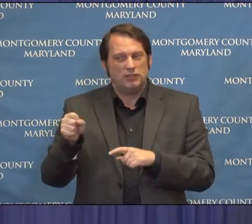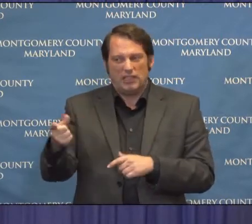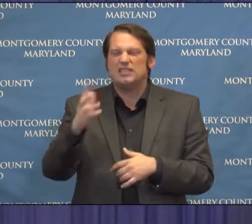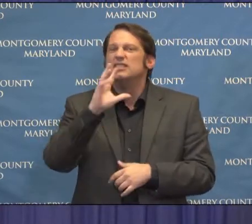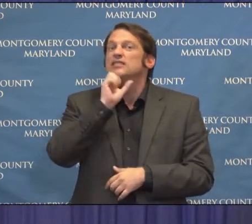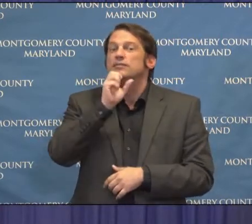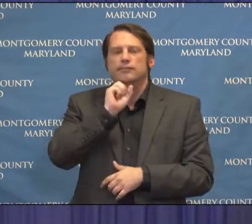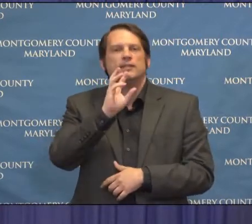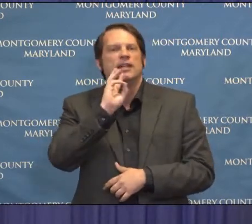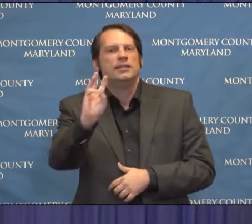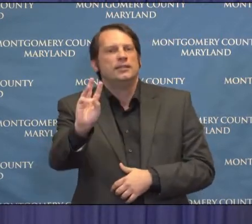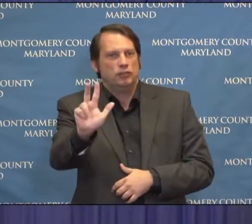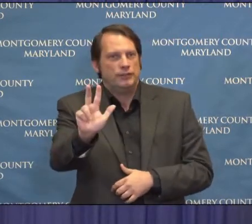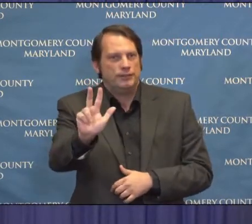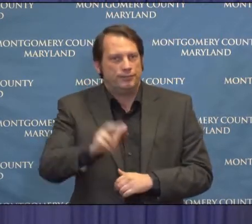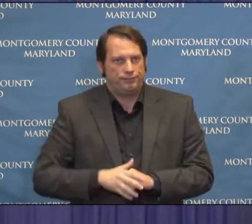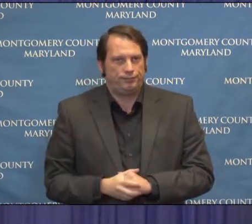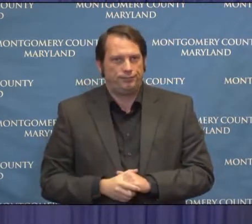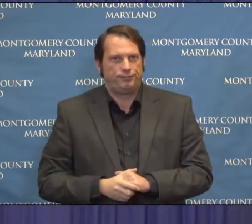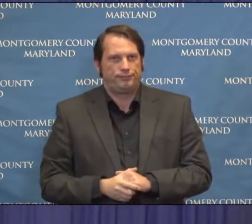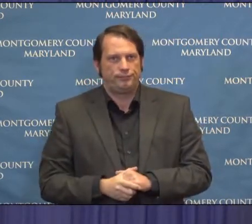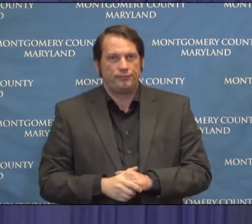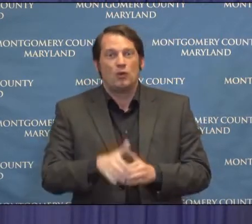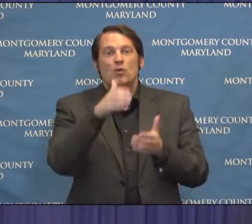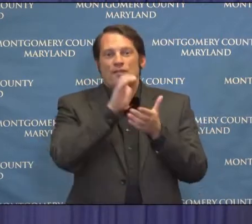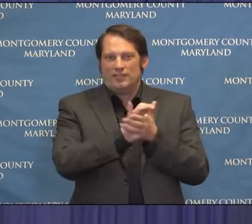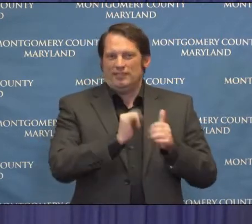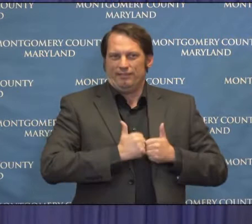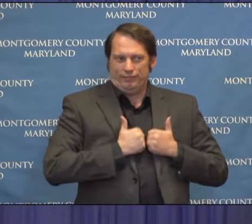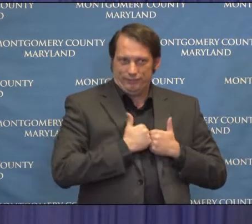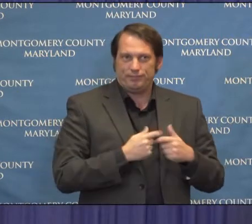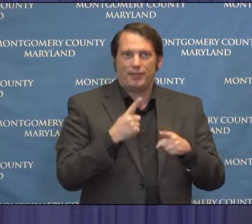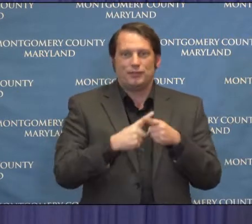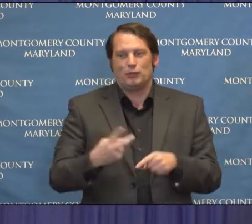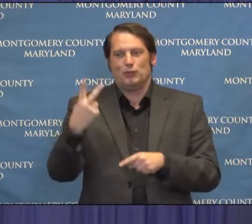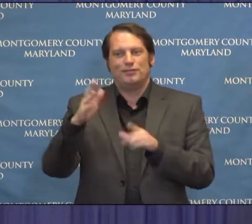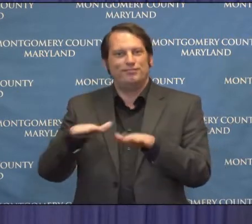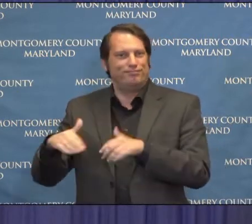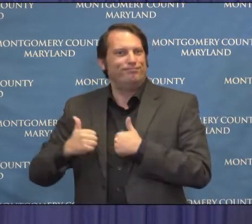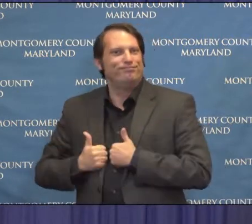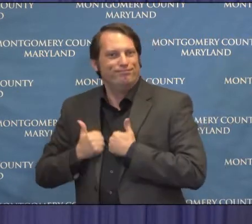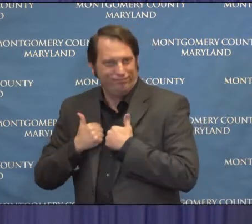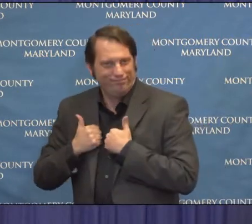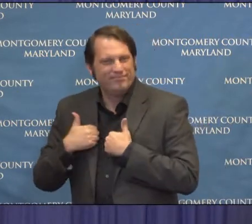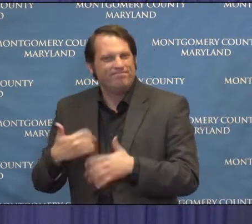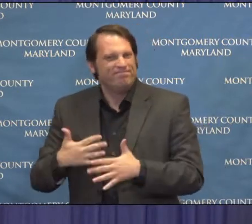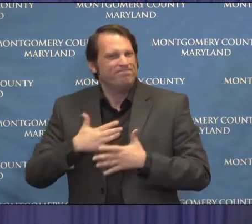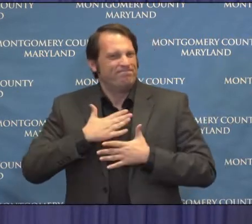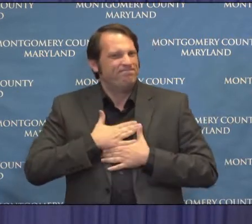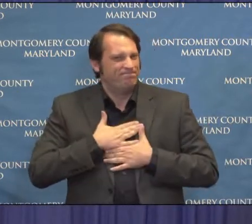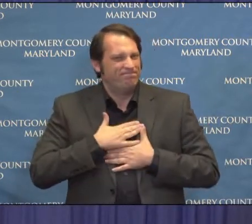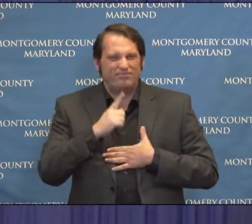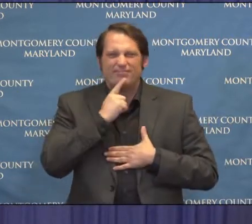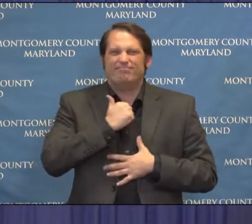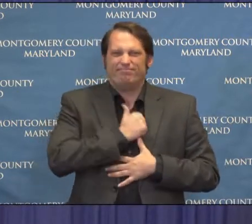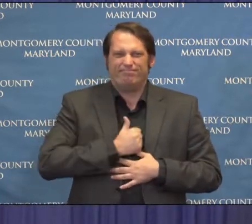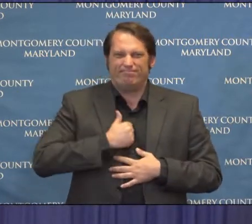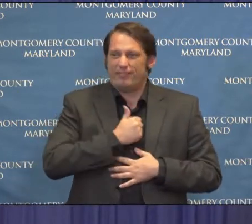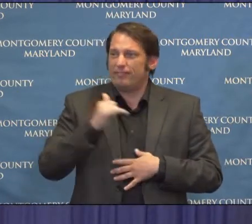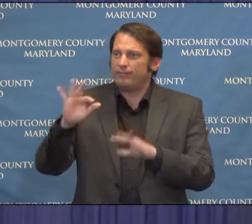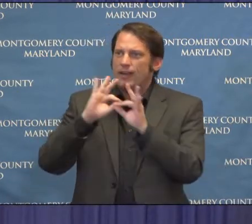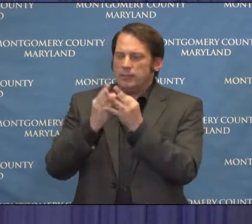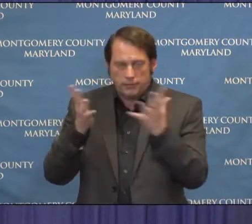kids behind. And we just want to express our condolences to the family. And this is a loss for everybody.